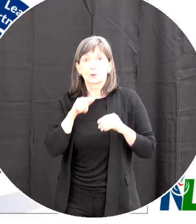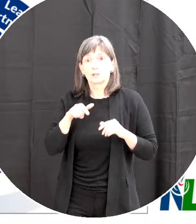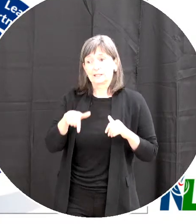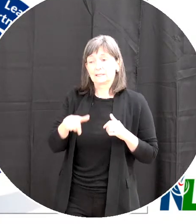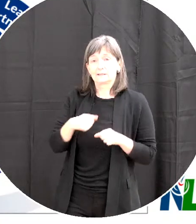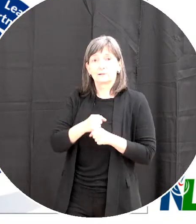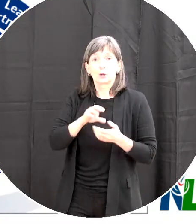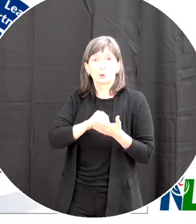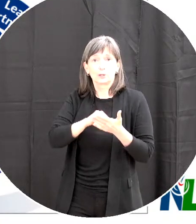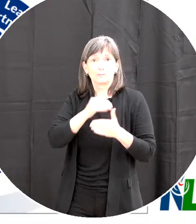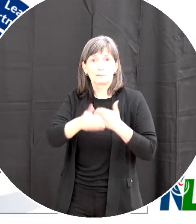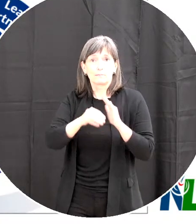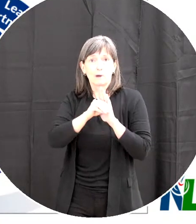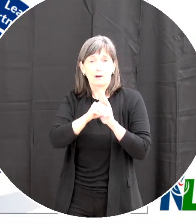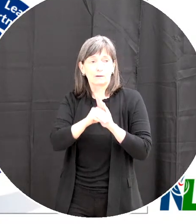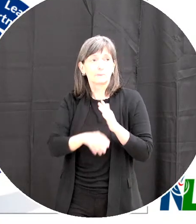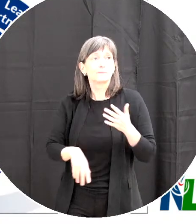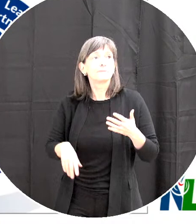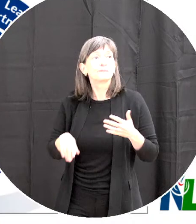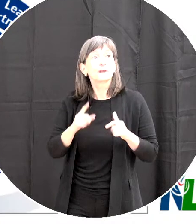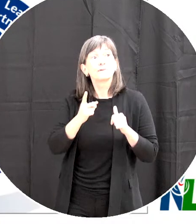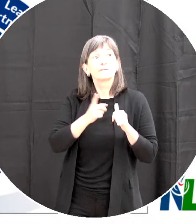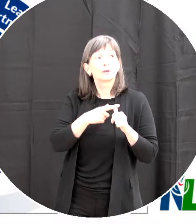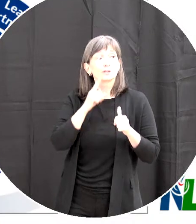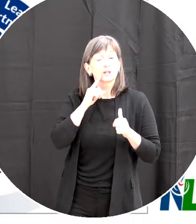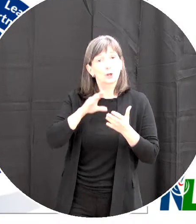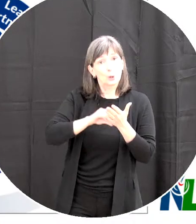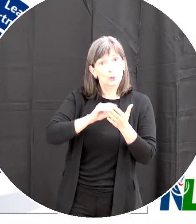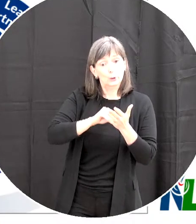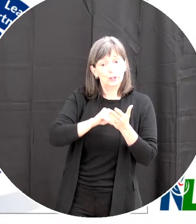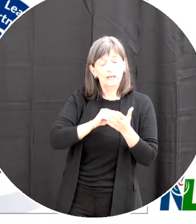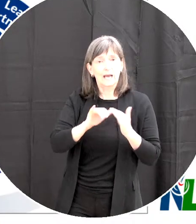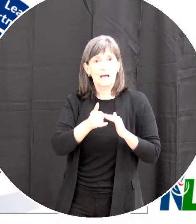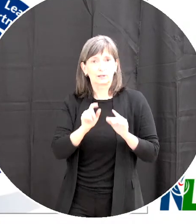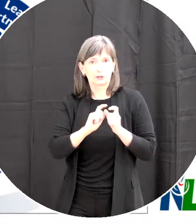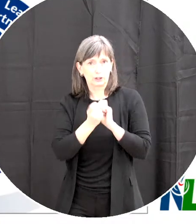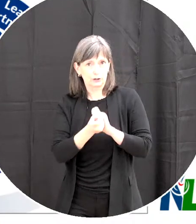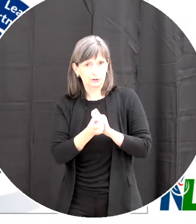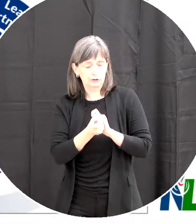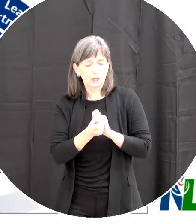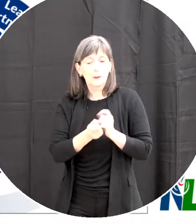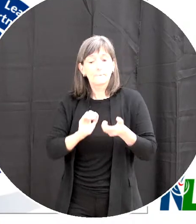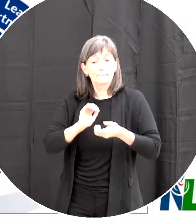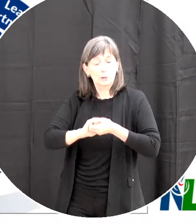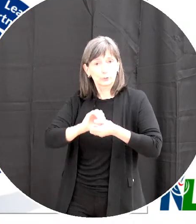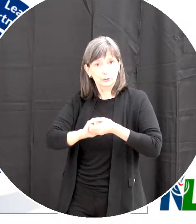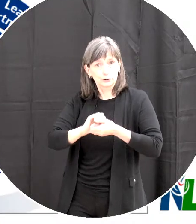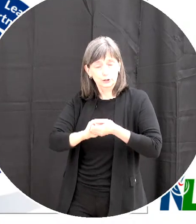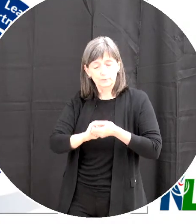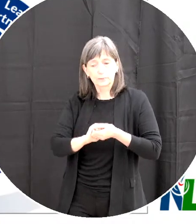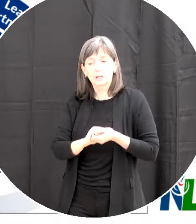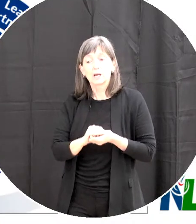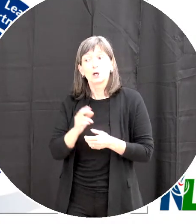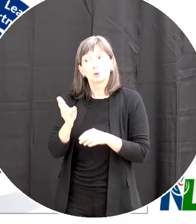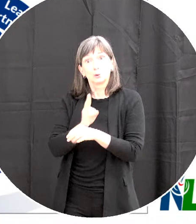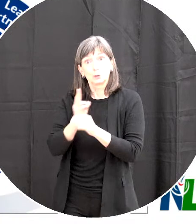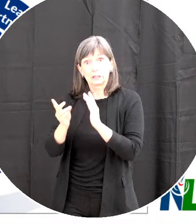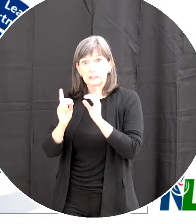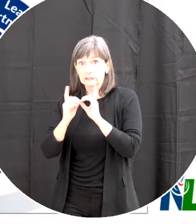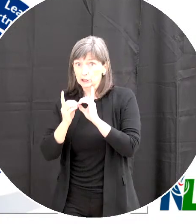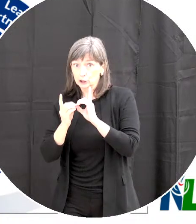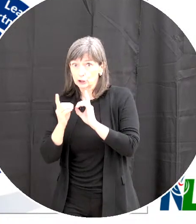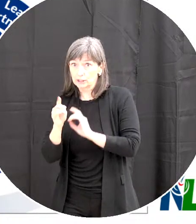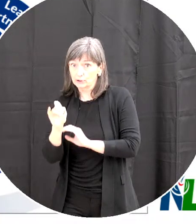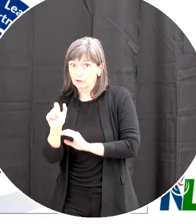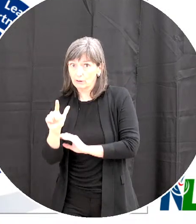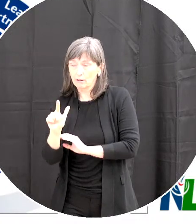And surrounding that is changing up the pedagogy, forming learning partnerships, leveraging digital, and we've done that more than